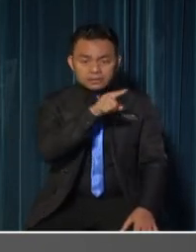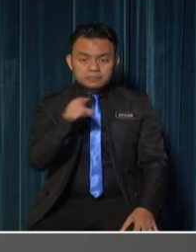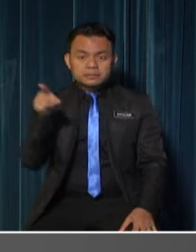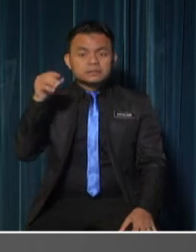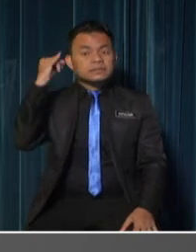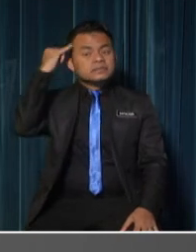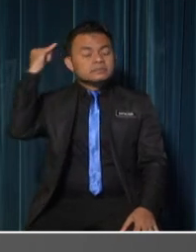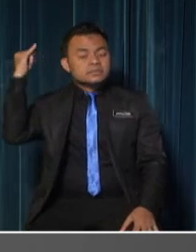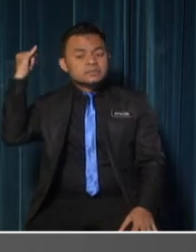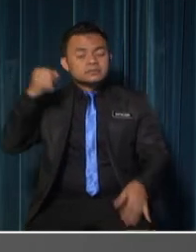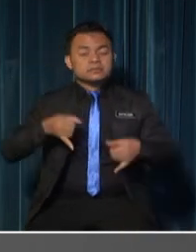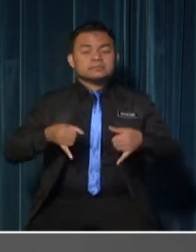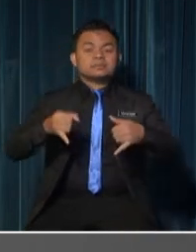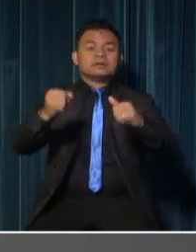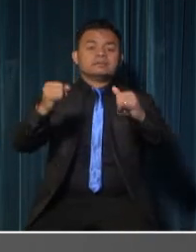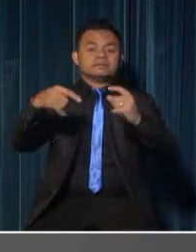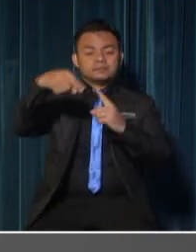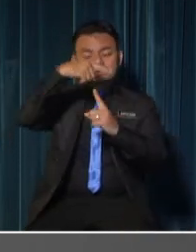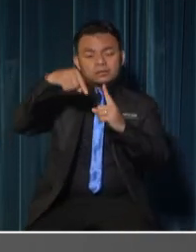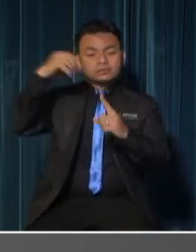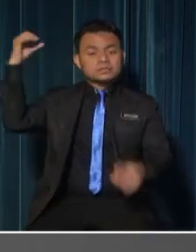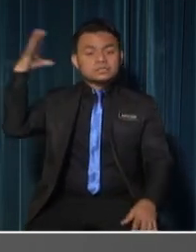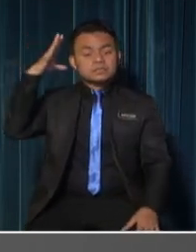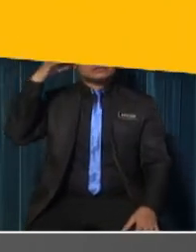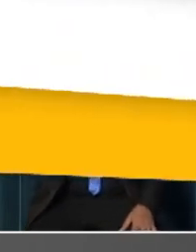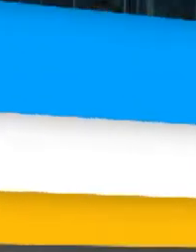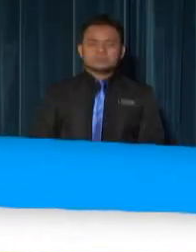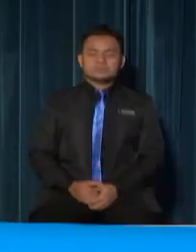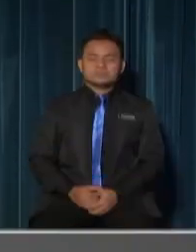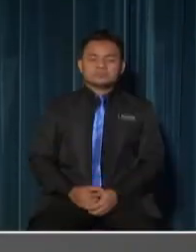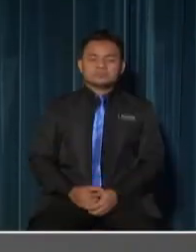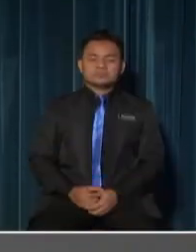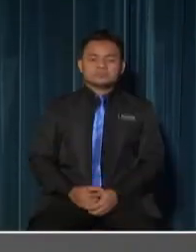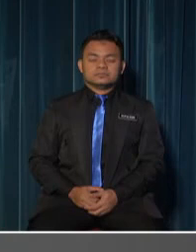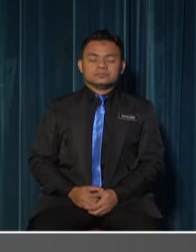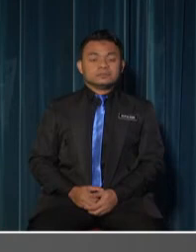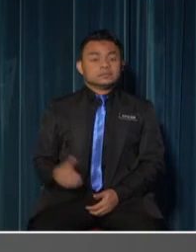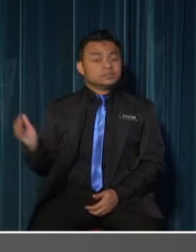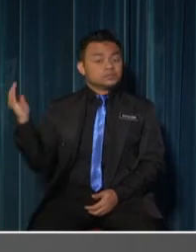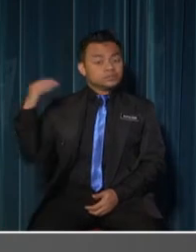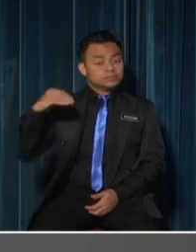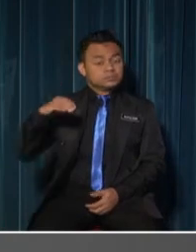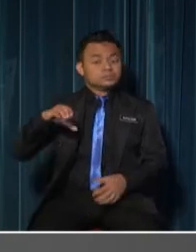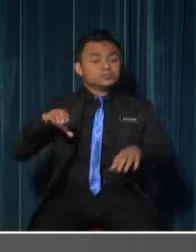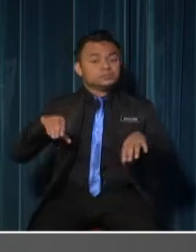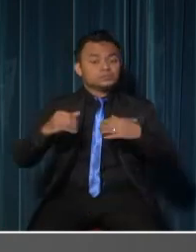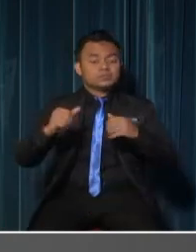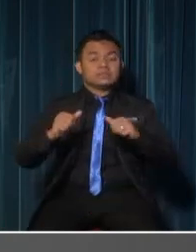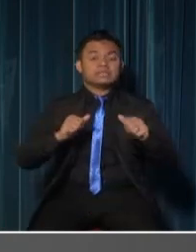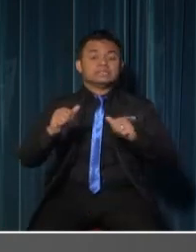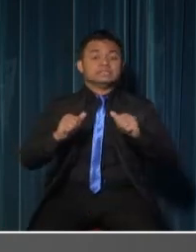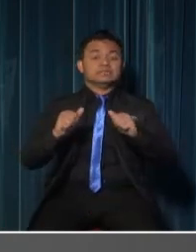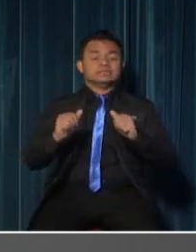imaginary path around the Sun in space. let's carry out an